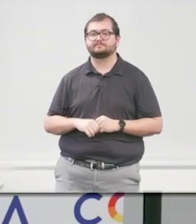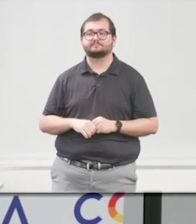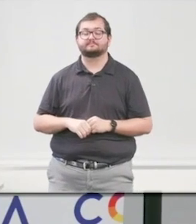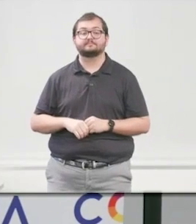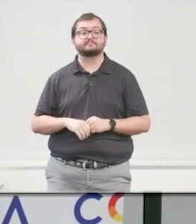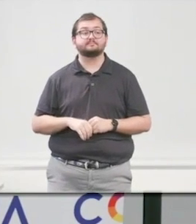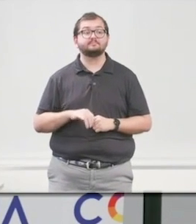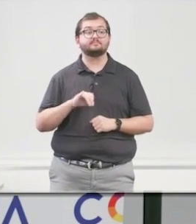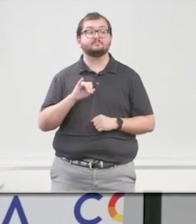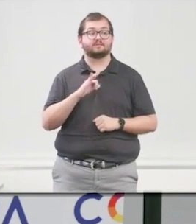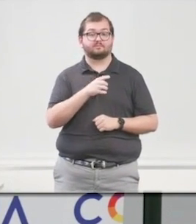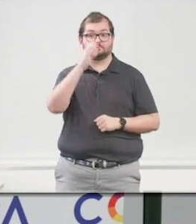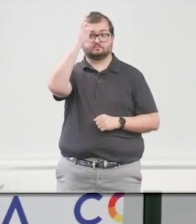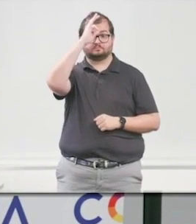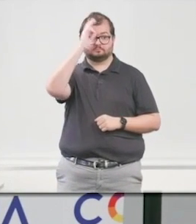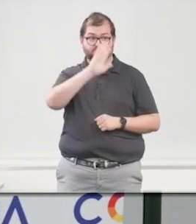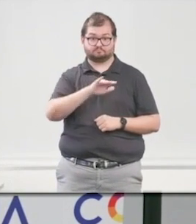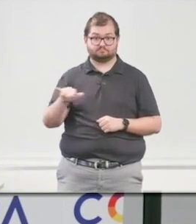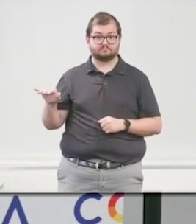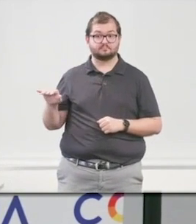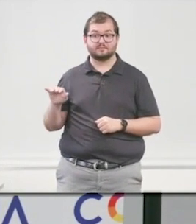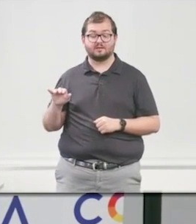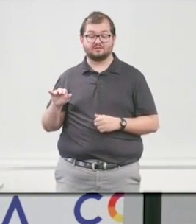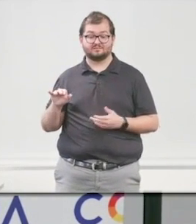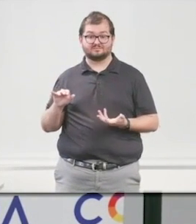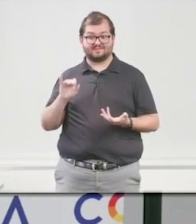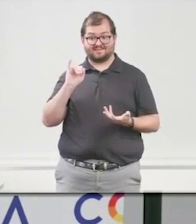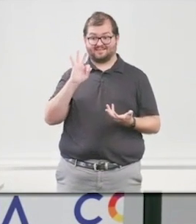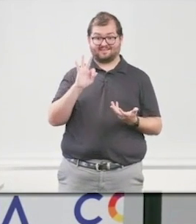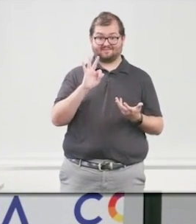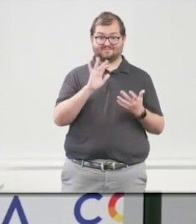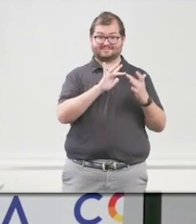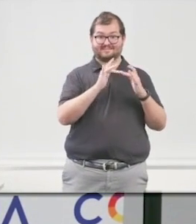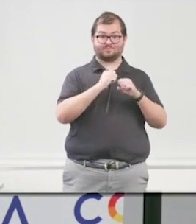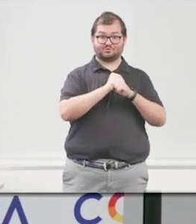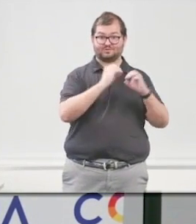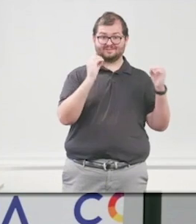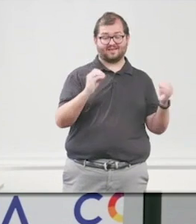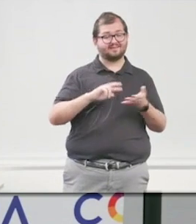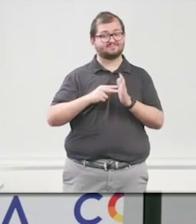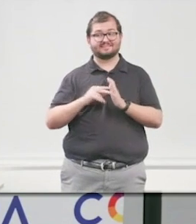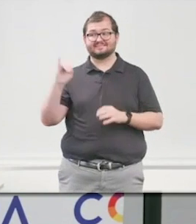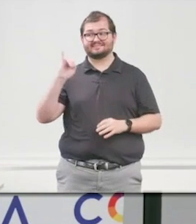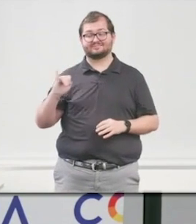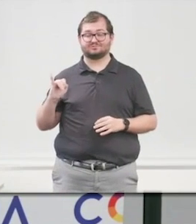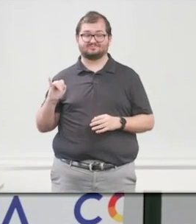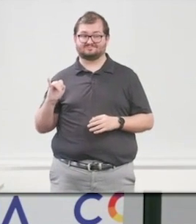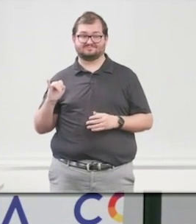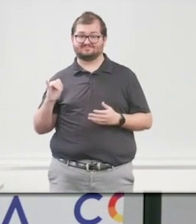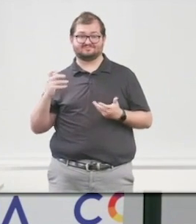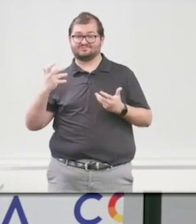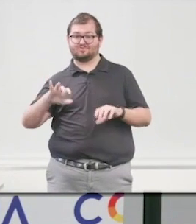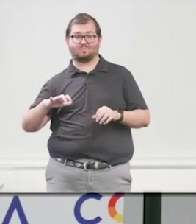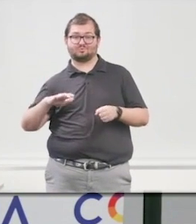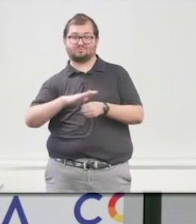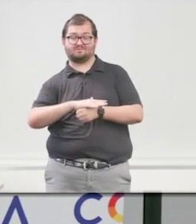good cybersecurity in place, you won't get insured these days, right? So your insurance also has to have cybersecurity officers,